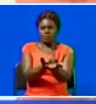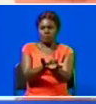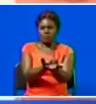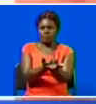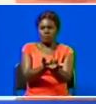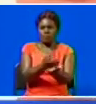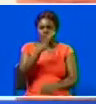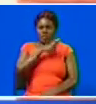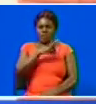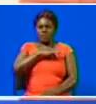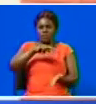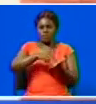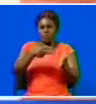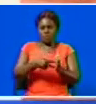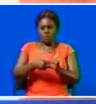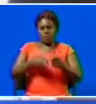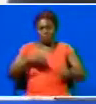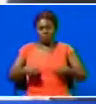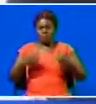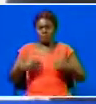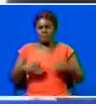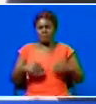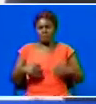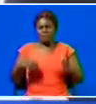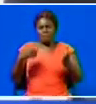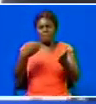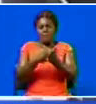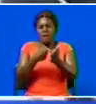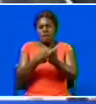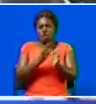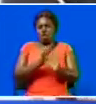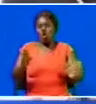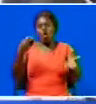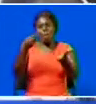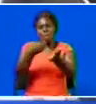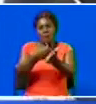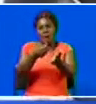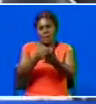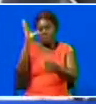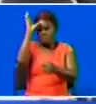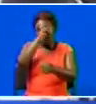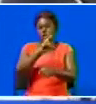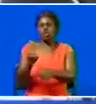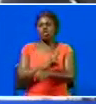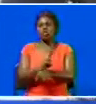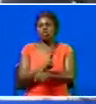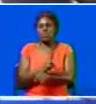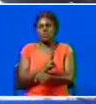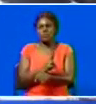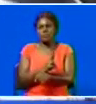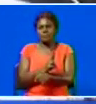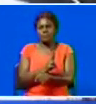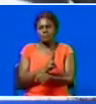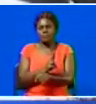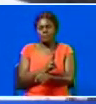a beneficial project to the people of Busia. Hakuna pesa ambayo ilitumika katika solid waste management Busia